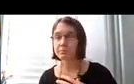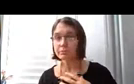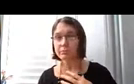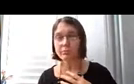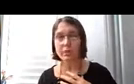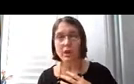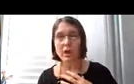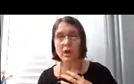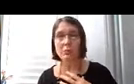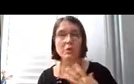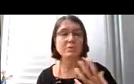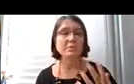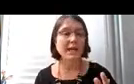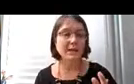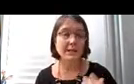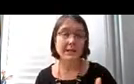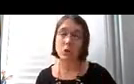teaching